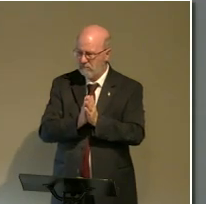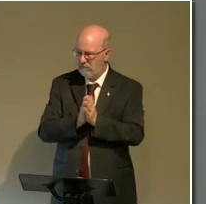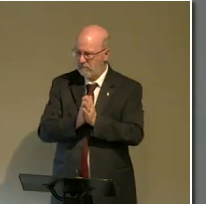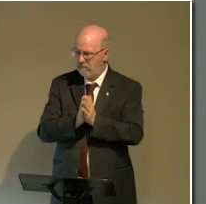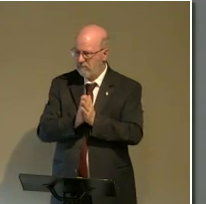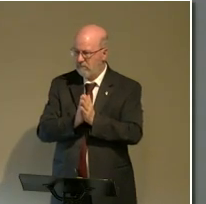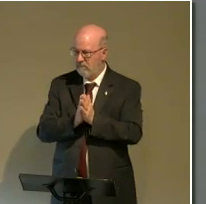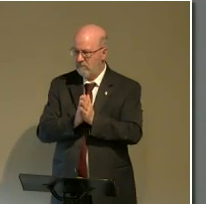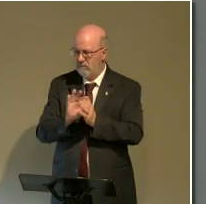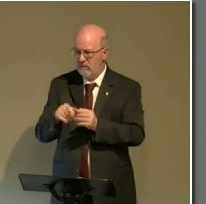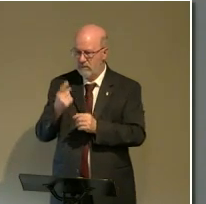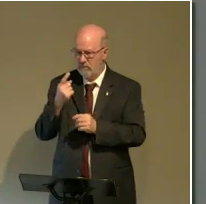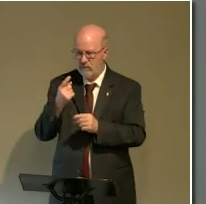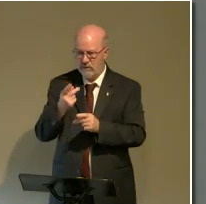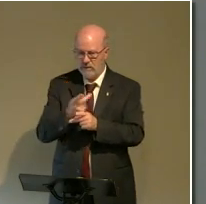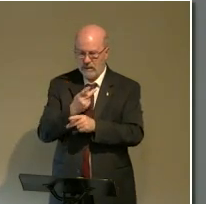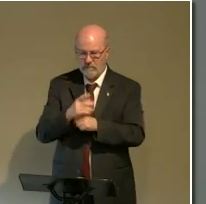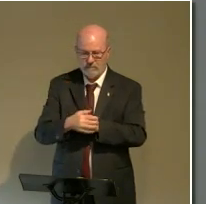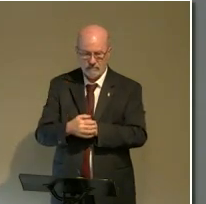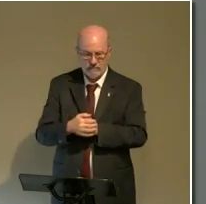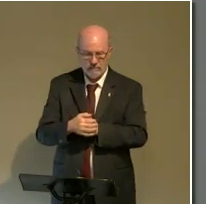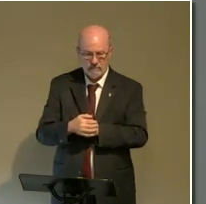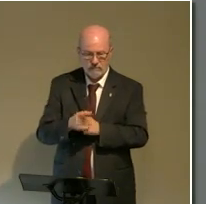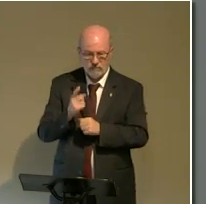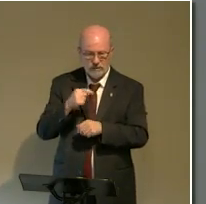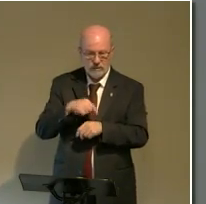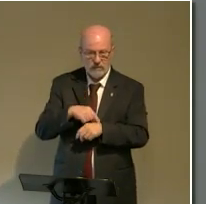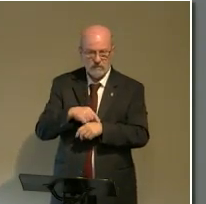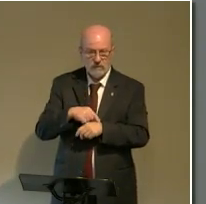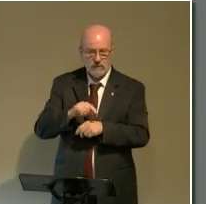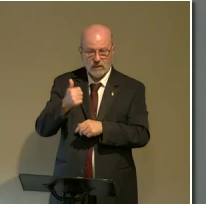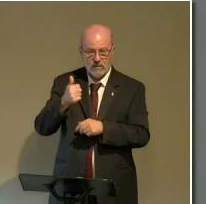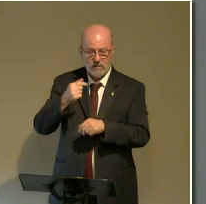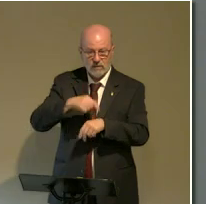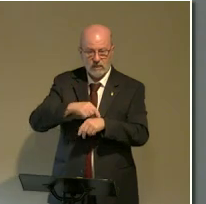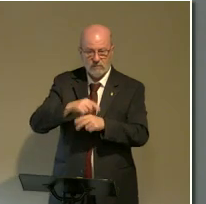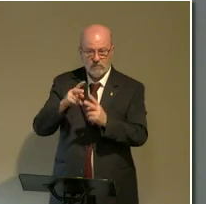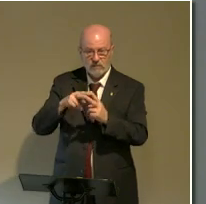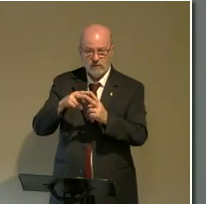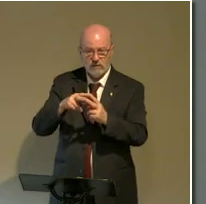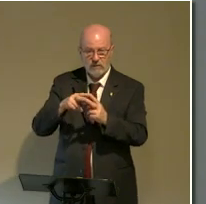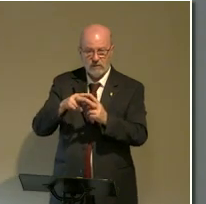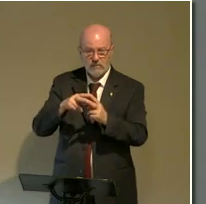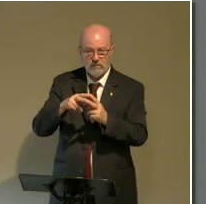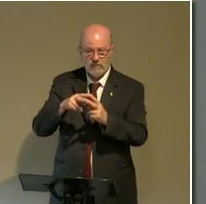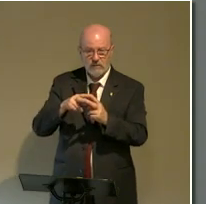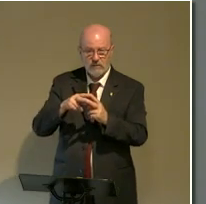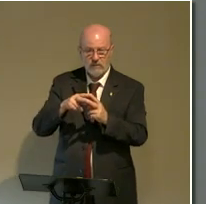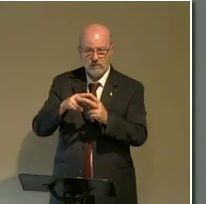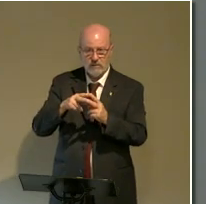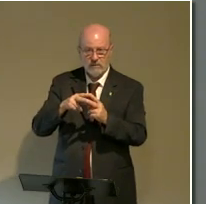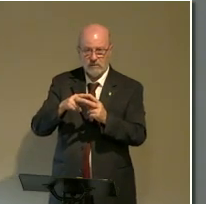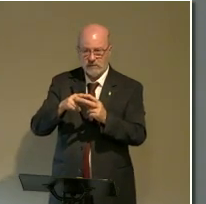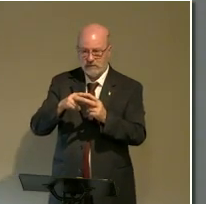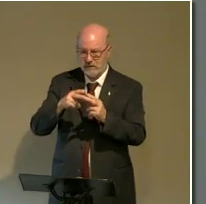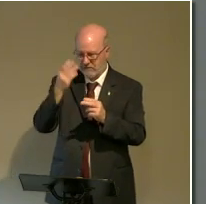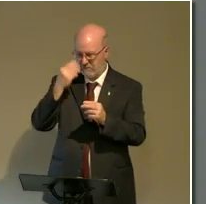Okay? I've only seen it one time. One time. There was this other time, there was a couple that did the sign of the cross. Again, doesn't count.